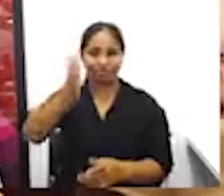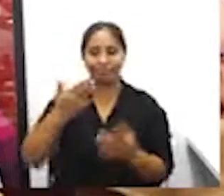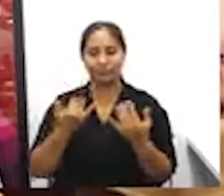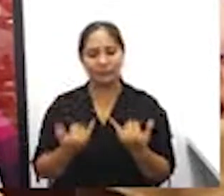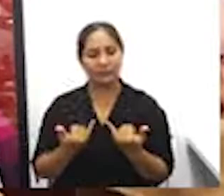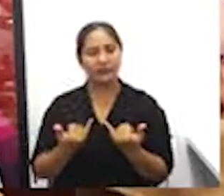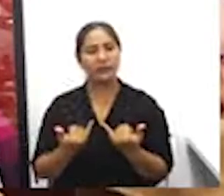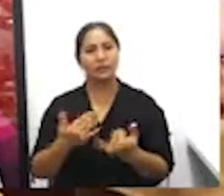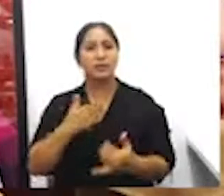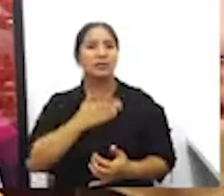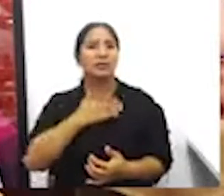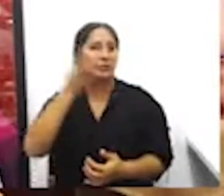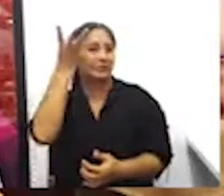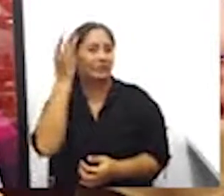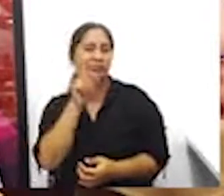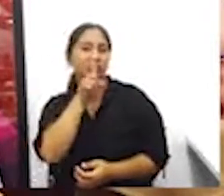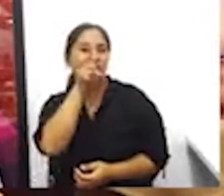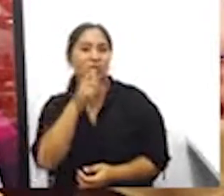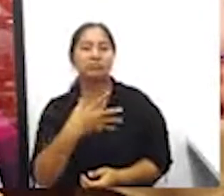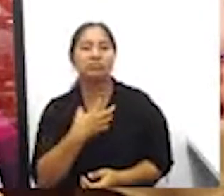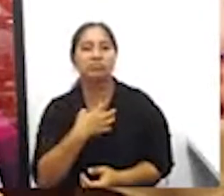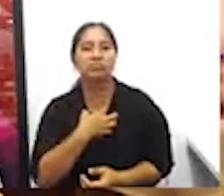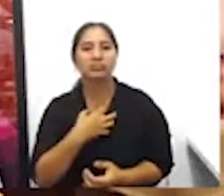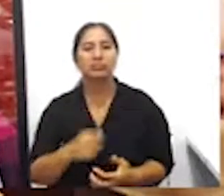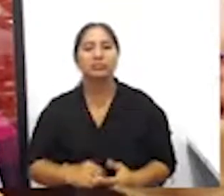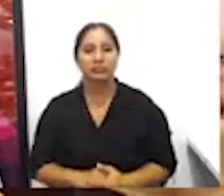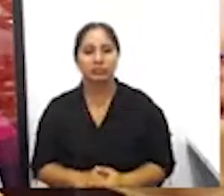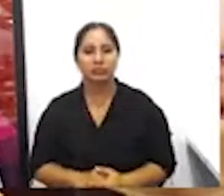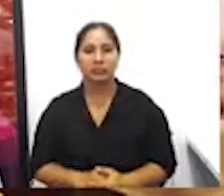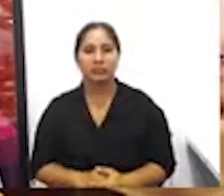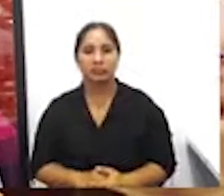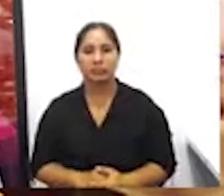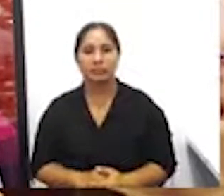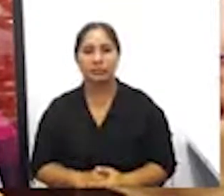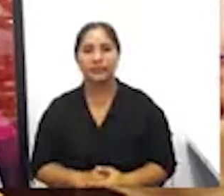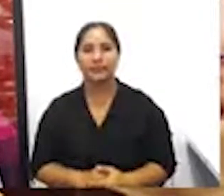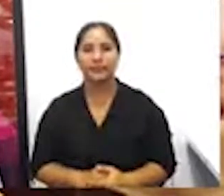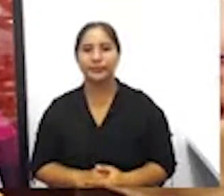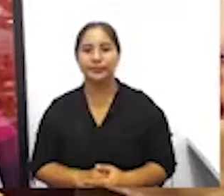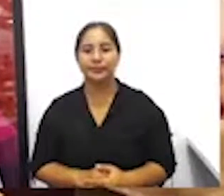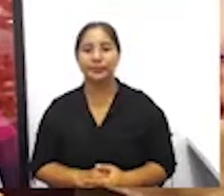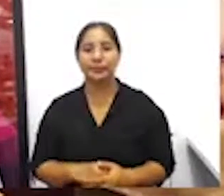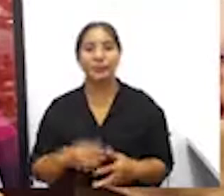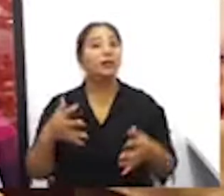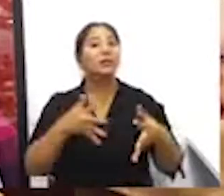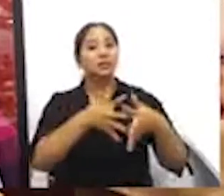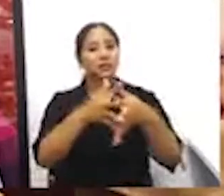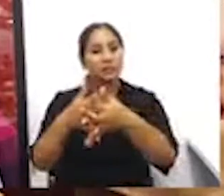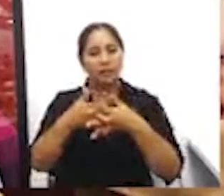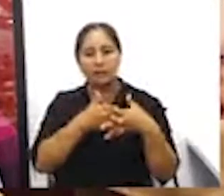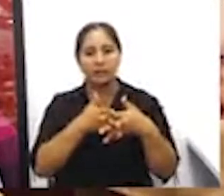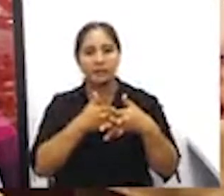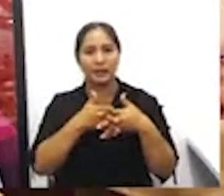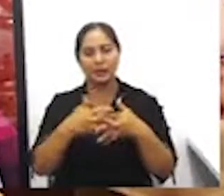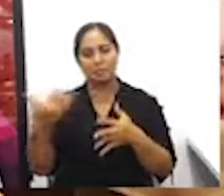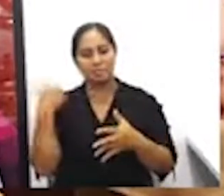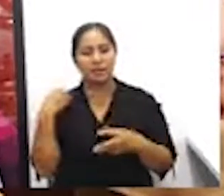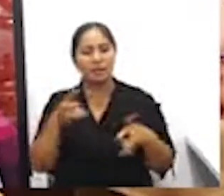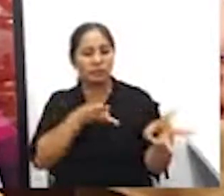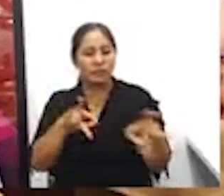the State Department will further support Lao PDR for the youth to